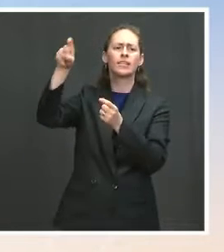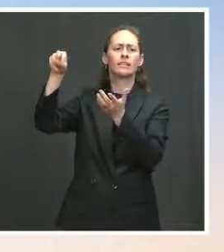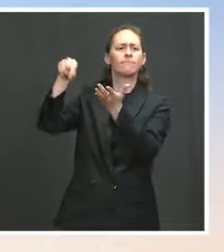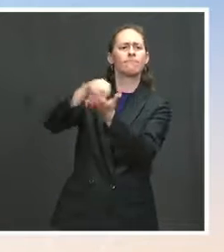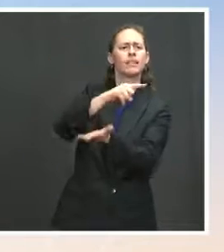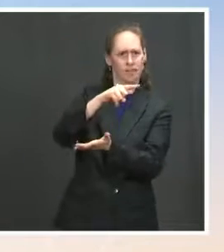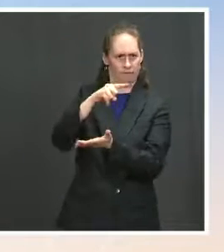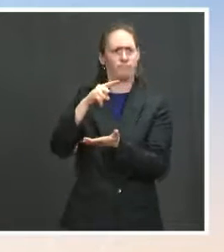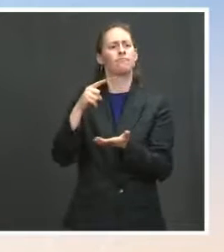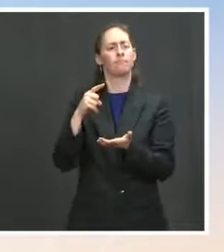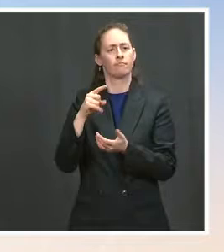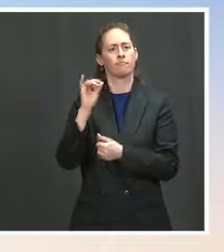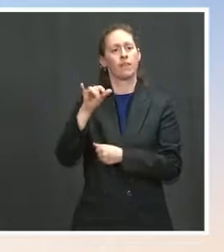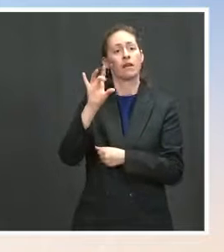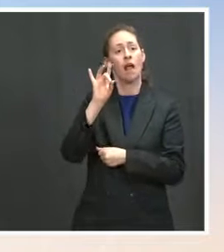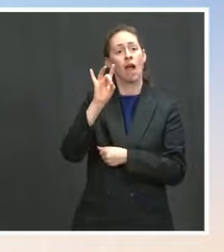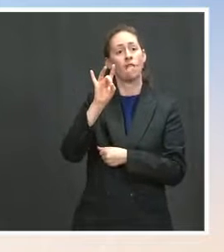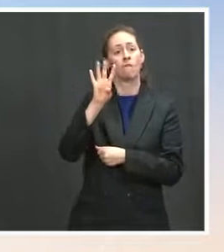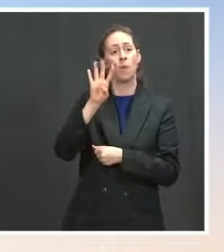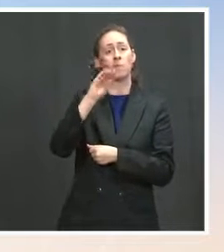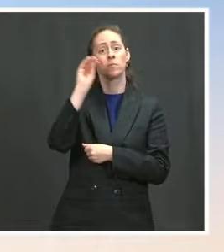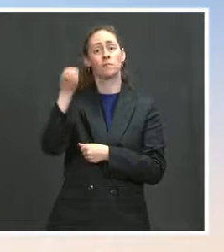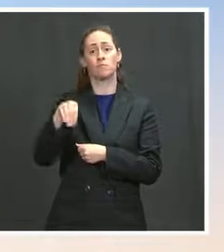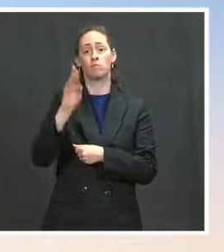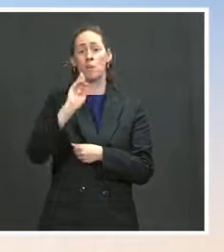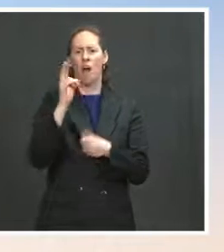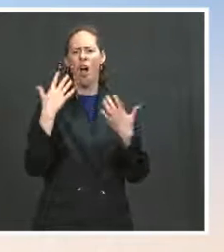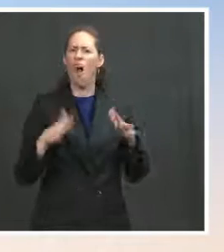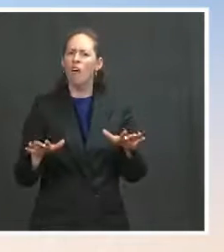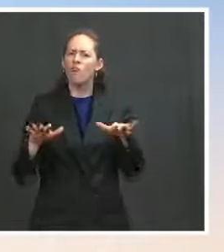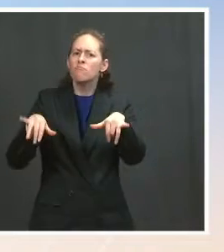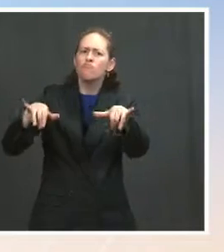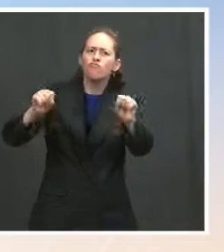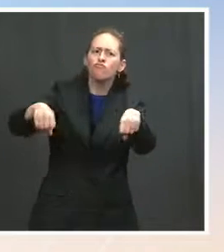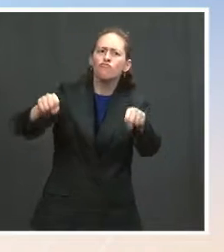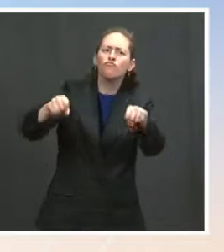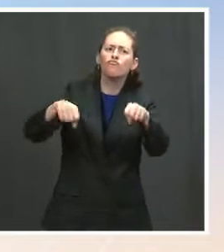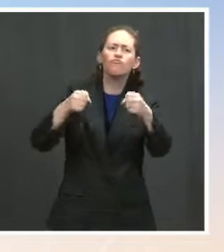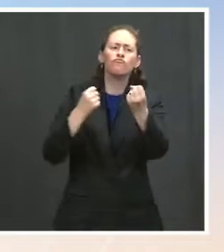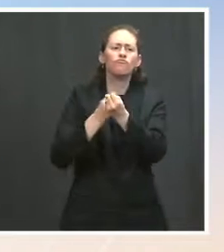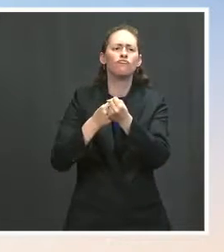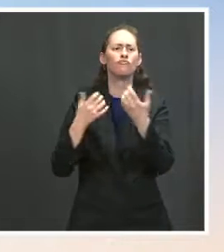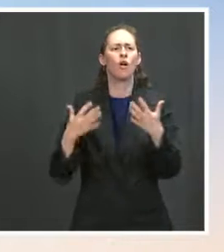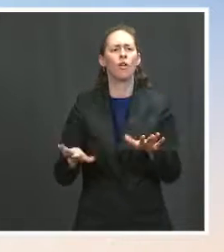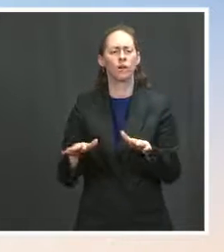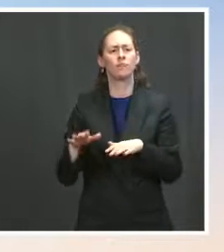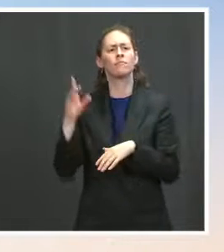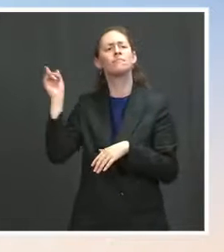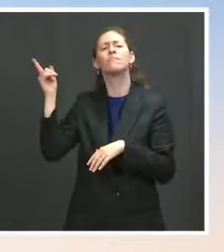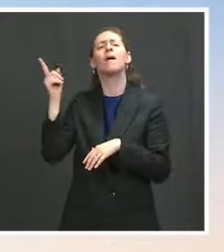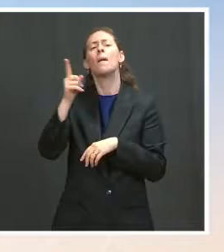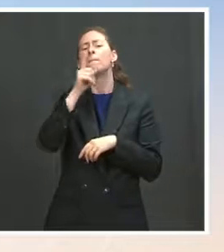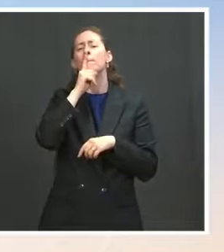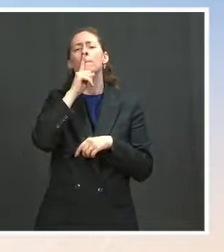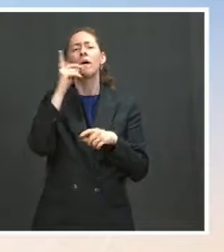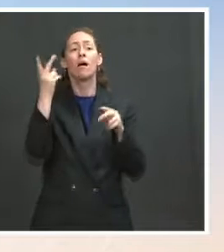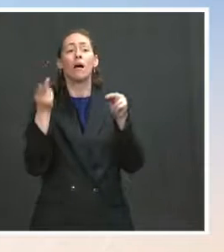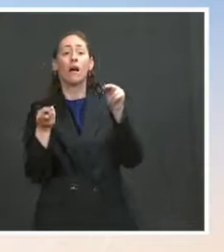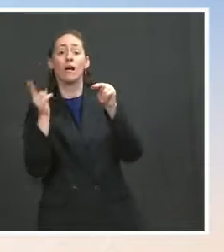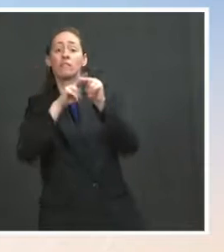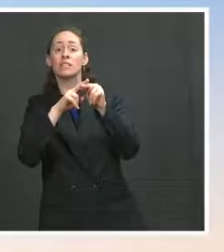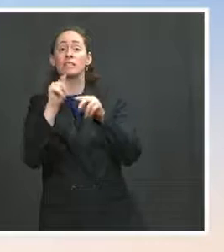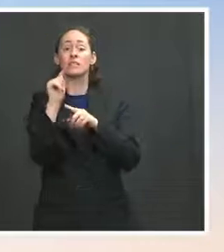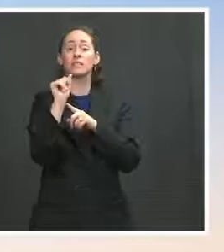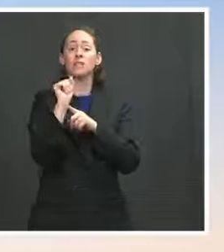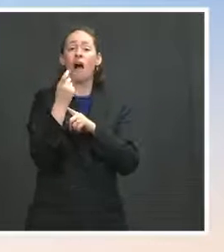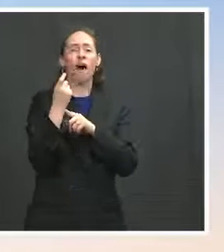country? So there are a range of ideas out there. The president's bottom line is he's not going to raise taxes on people making less than $400,000 a year. He's